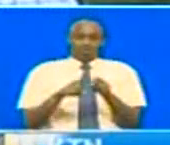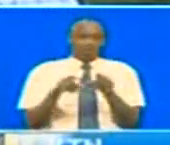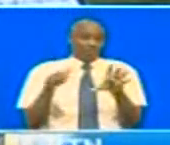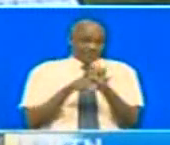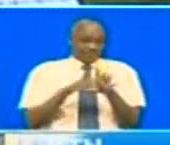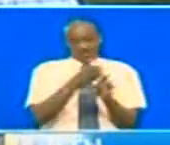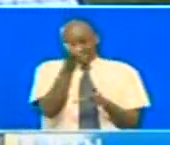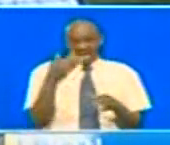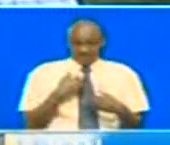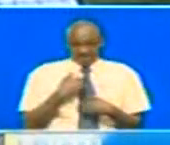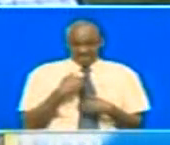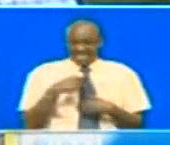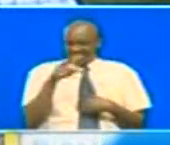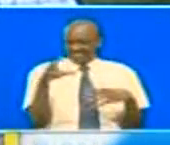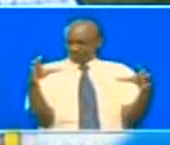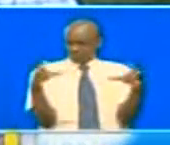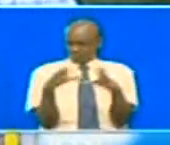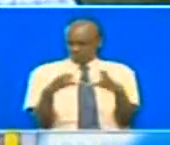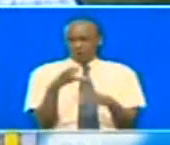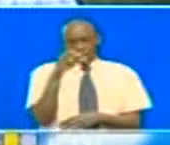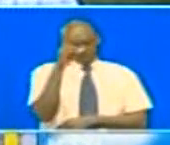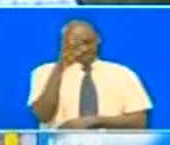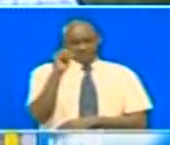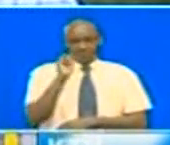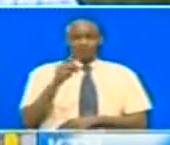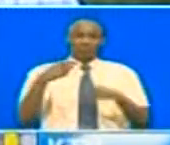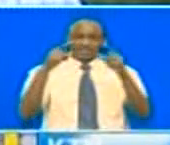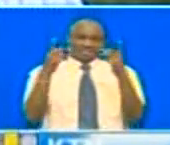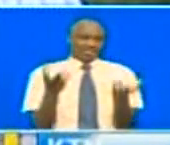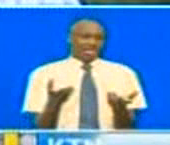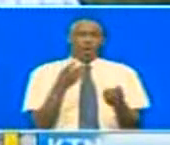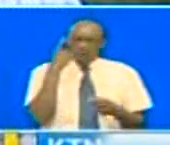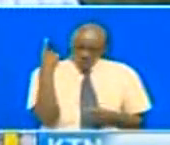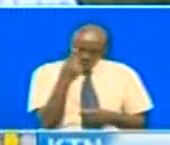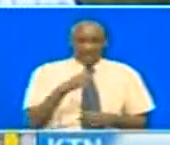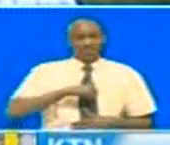the country, and a party that I think can pride itself as the only party